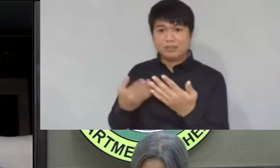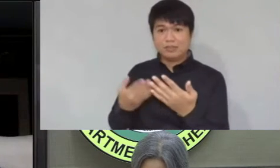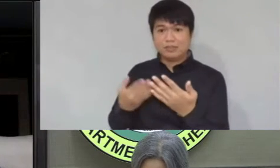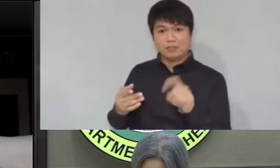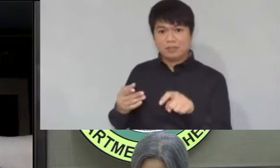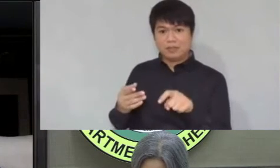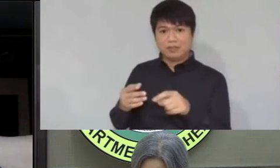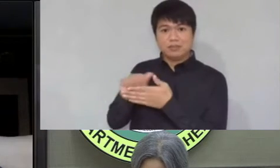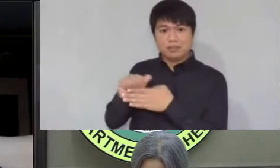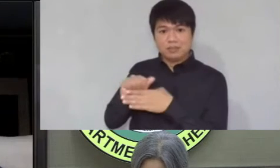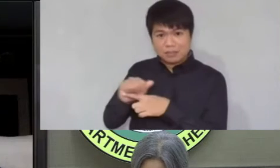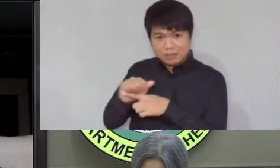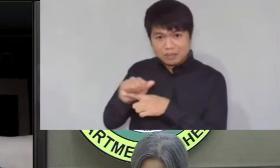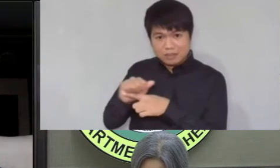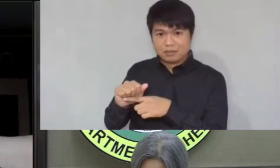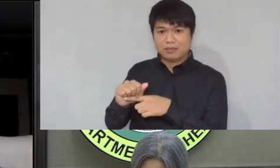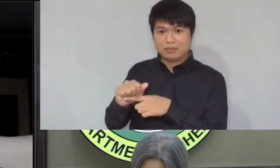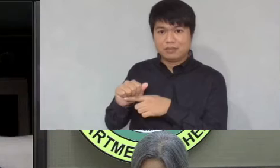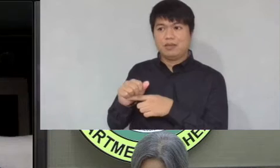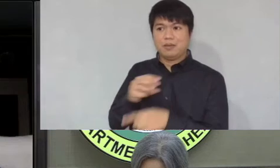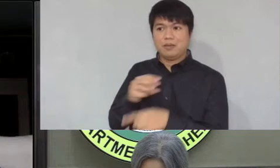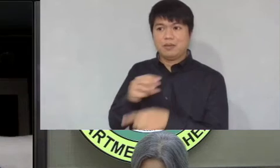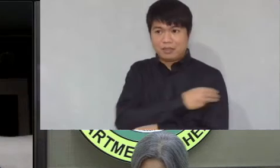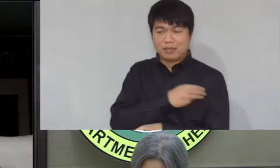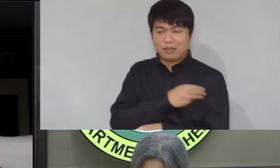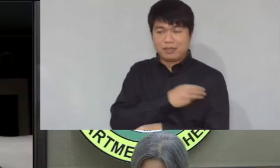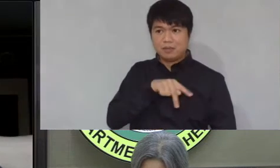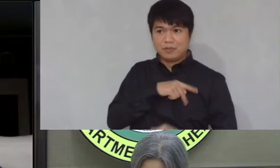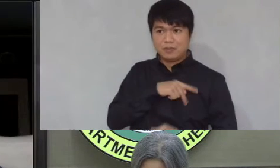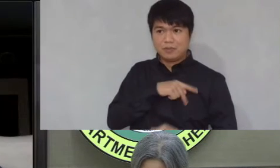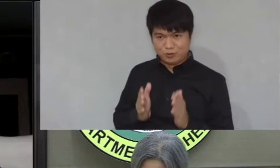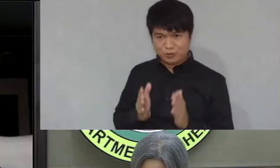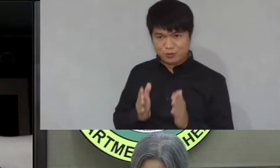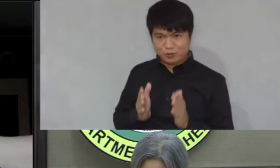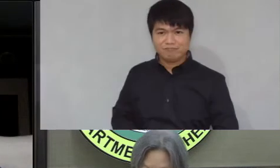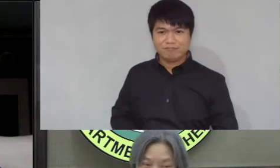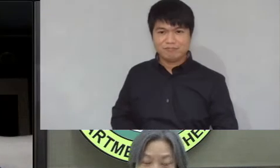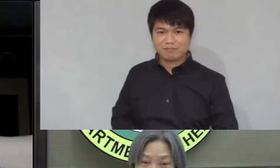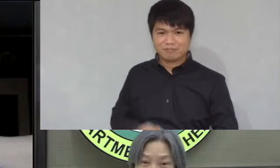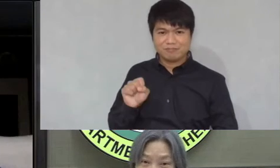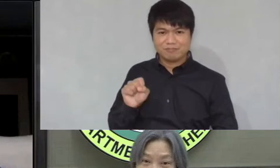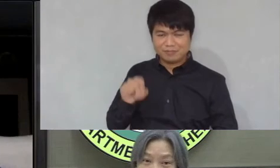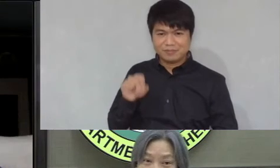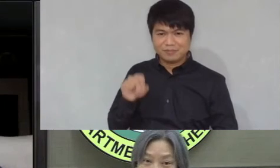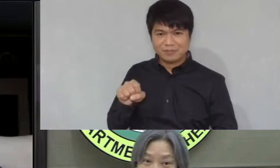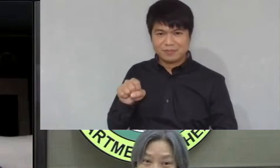So those are things that we have to train non-medical personnel. Kunyari